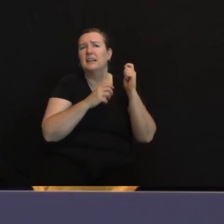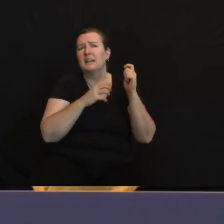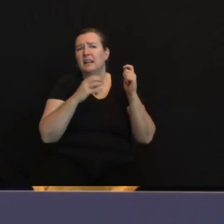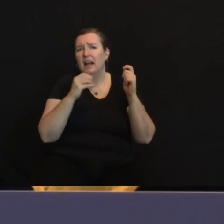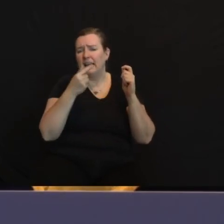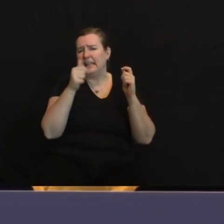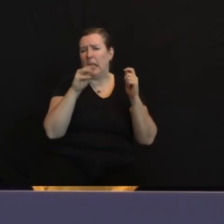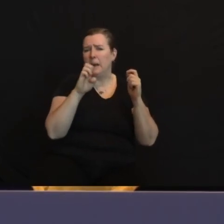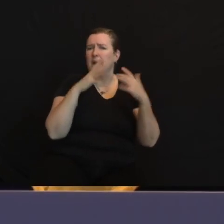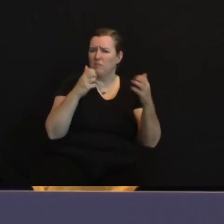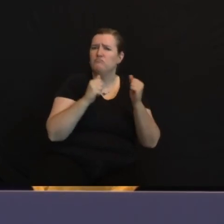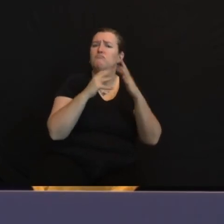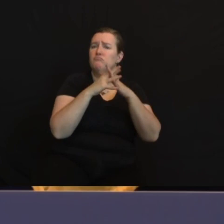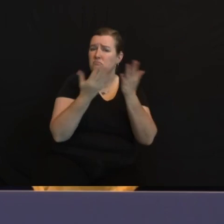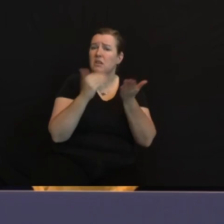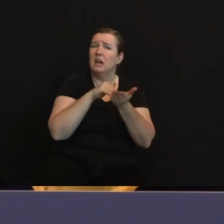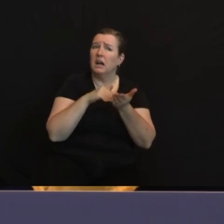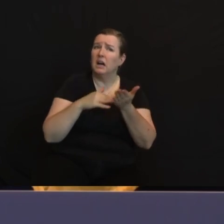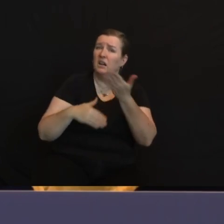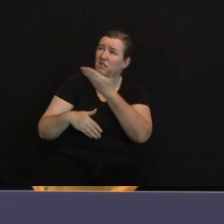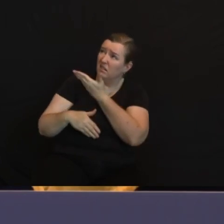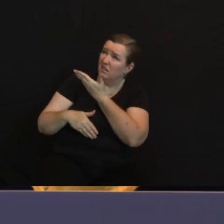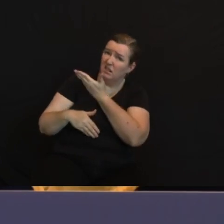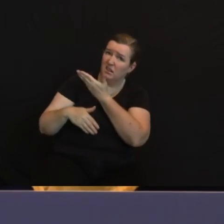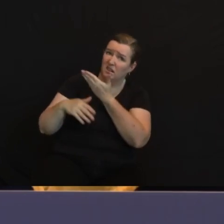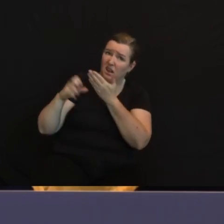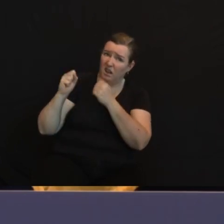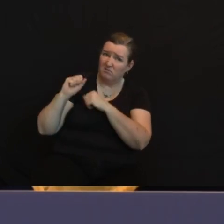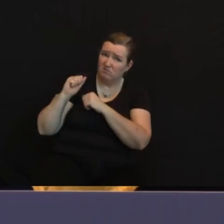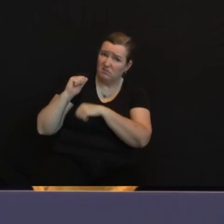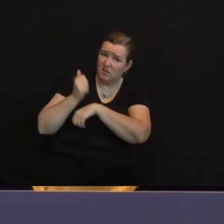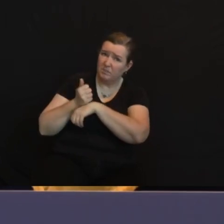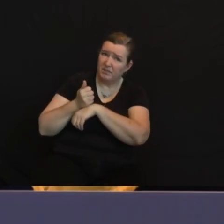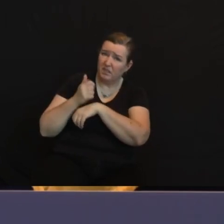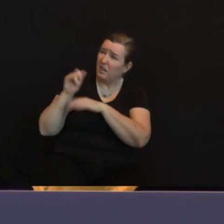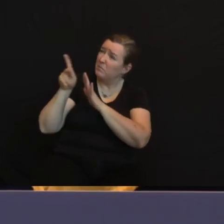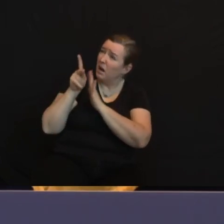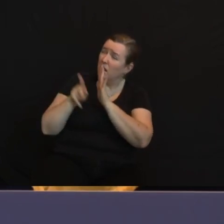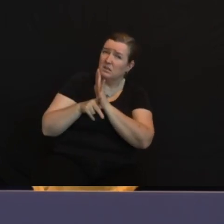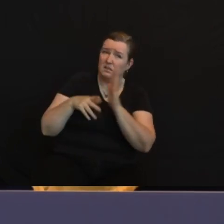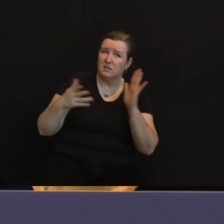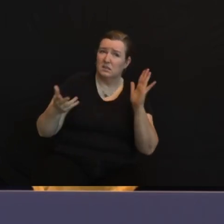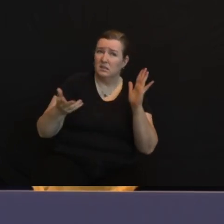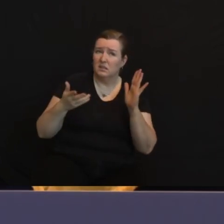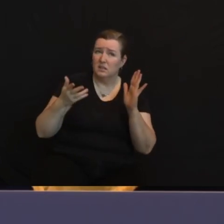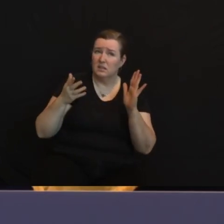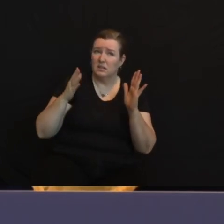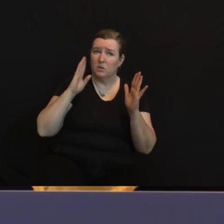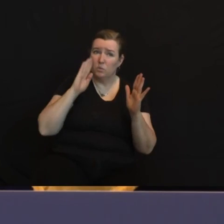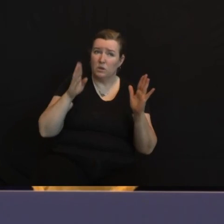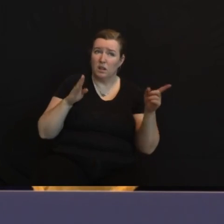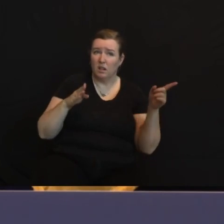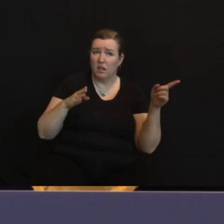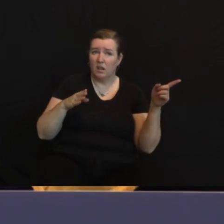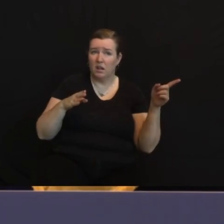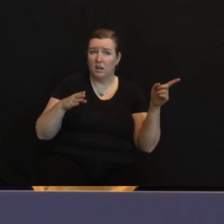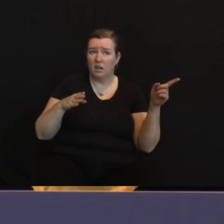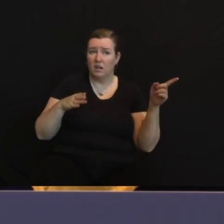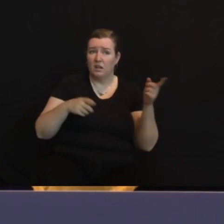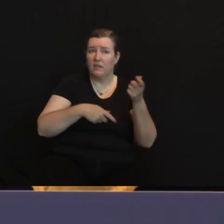you have to instate a non-lethal policy? And do you have any assurance from the council that they'll adopt those methods? Do you have the authority